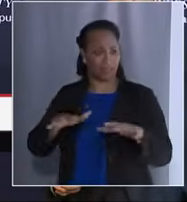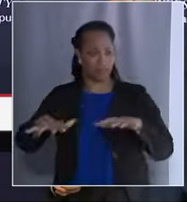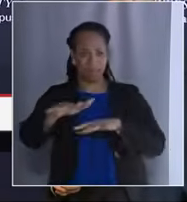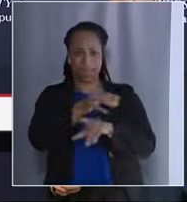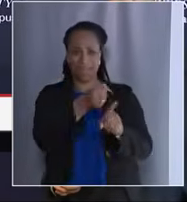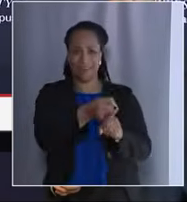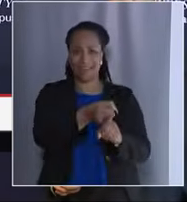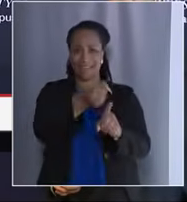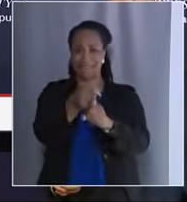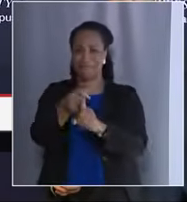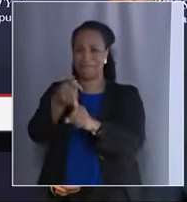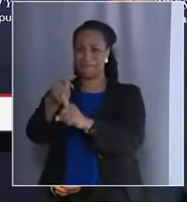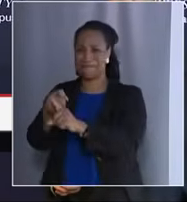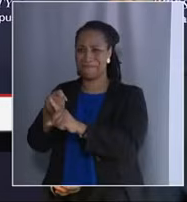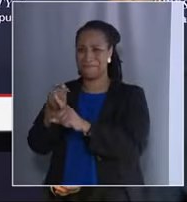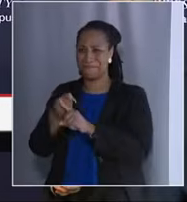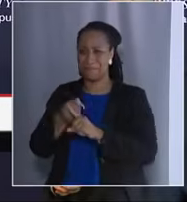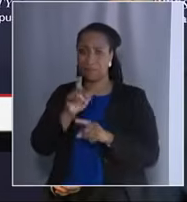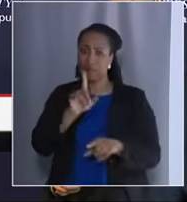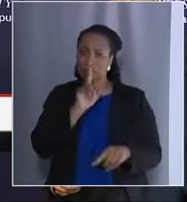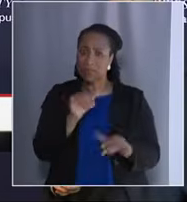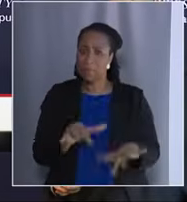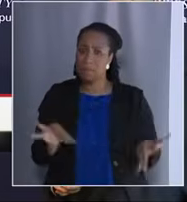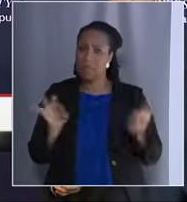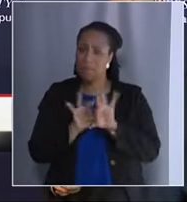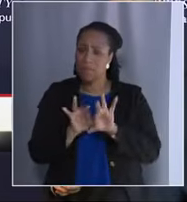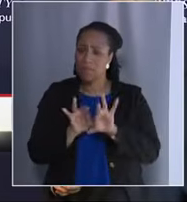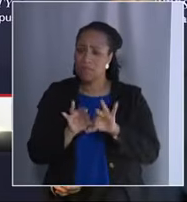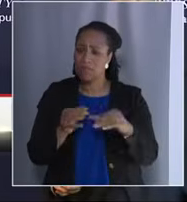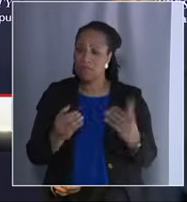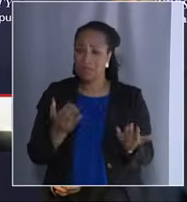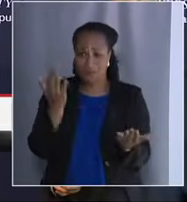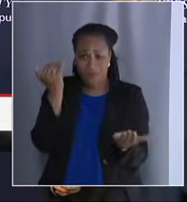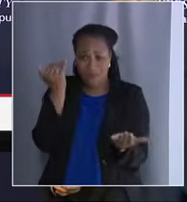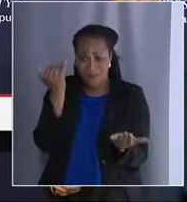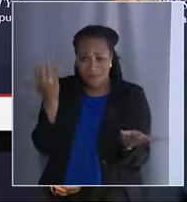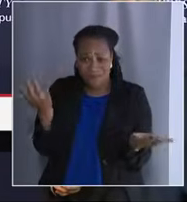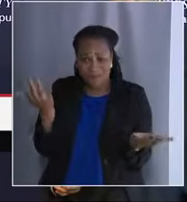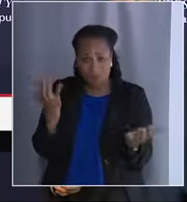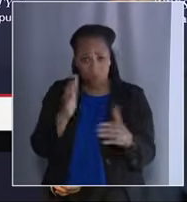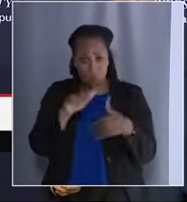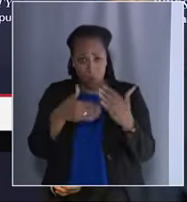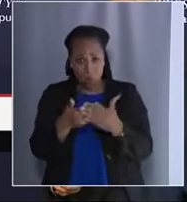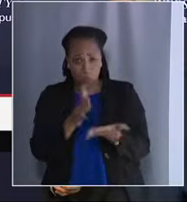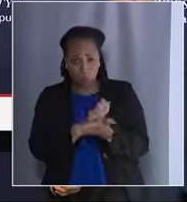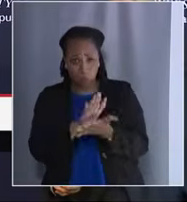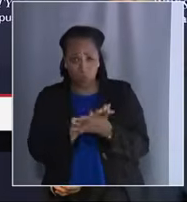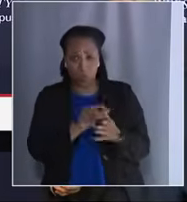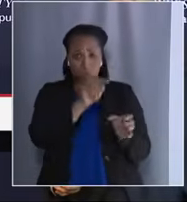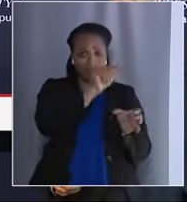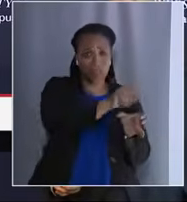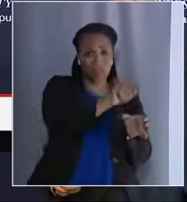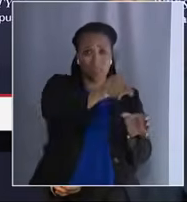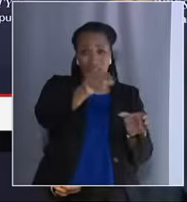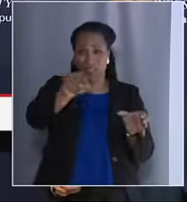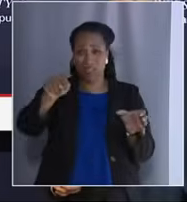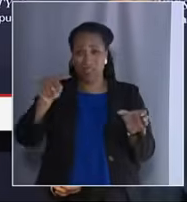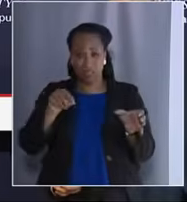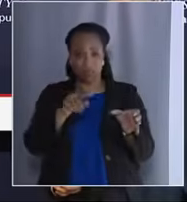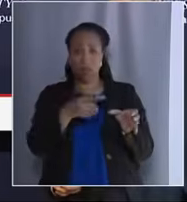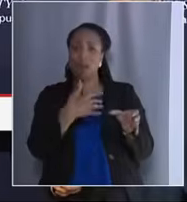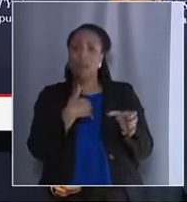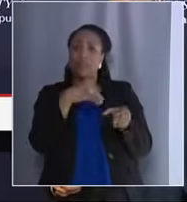us. Almost all the schools of the university have footprints in this building. So we